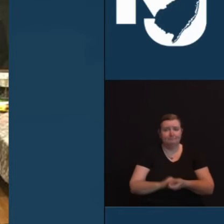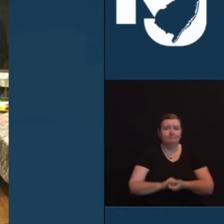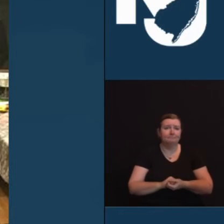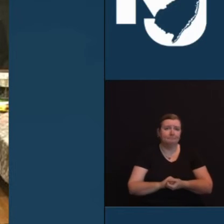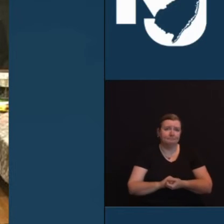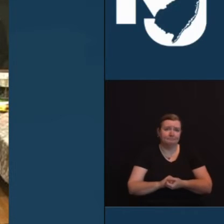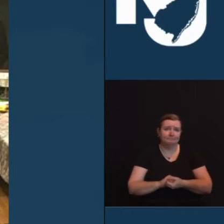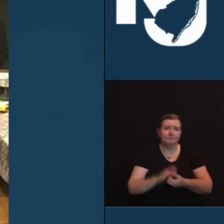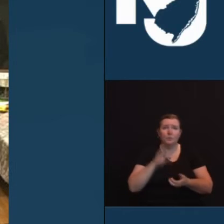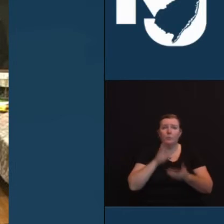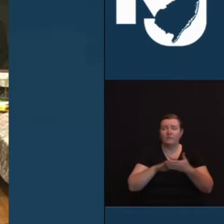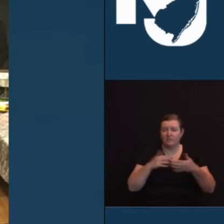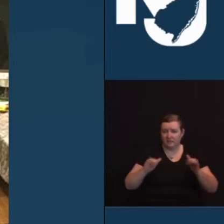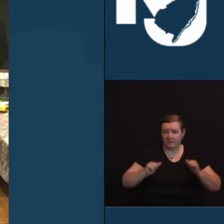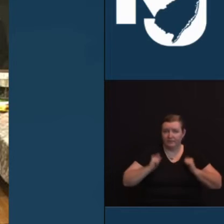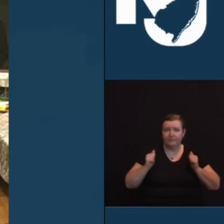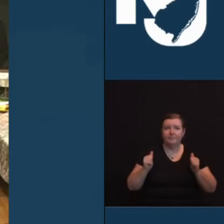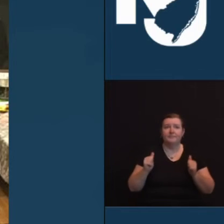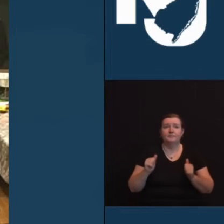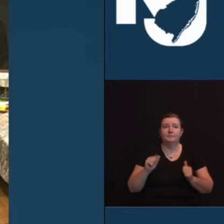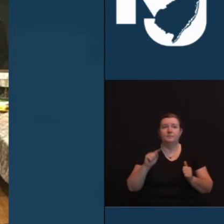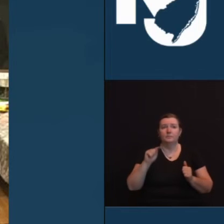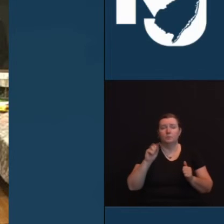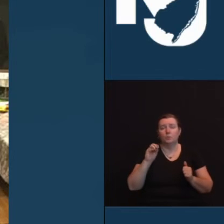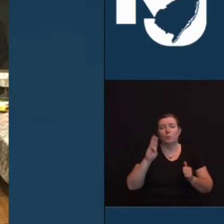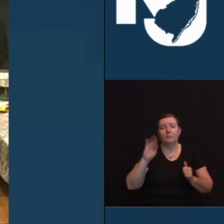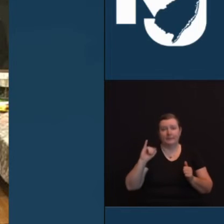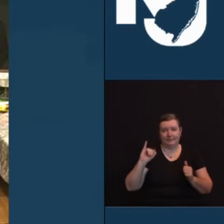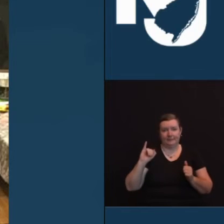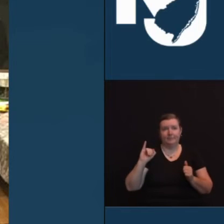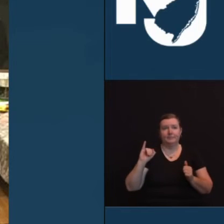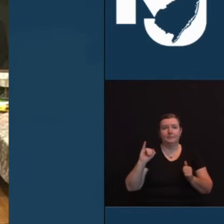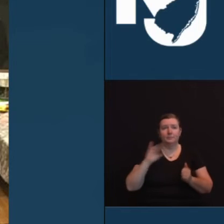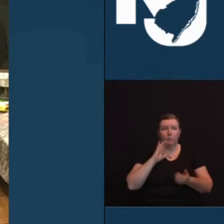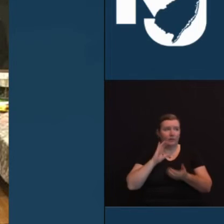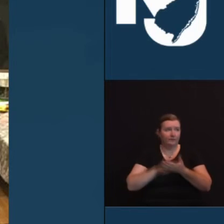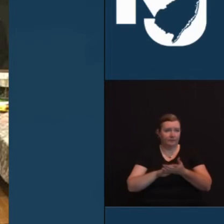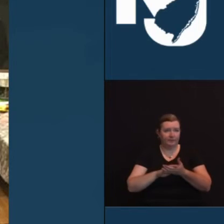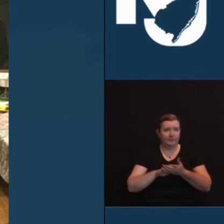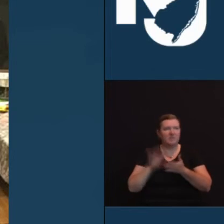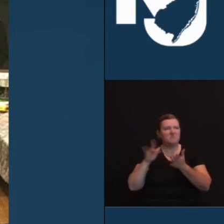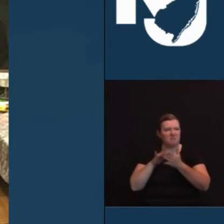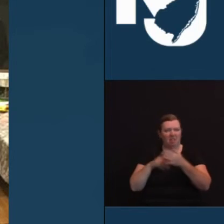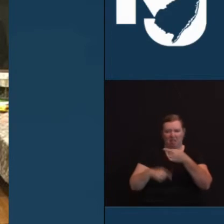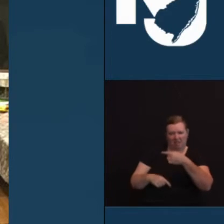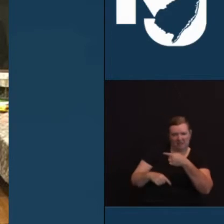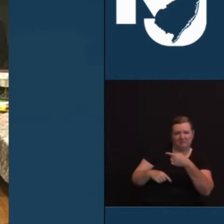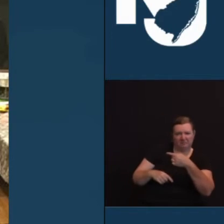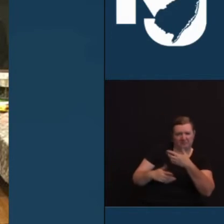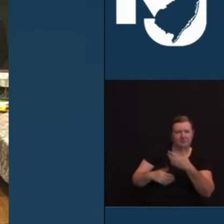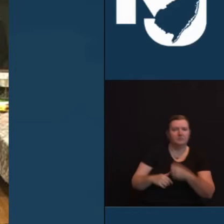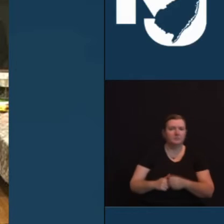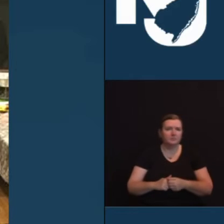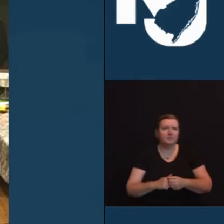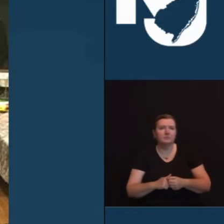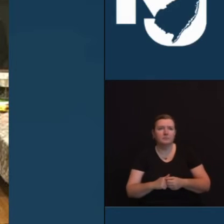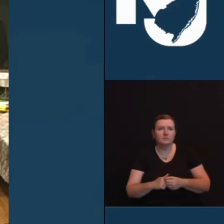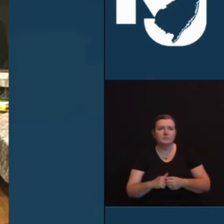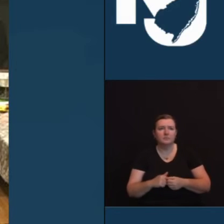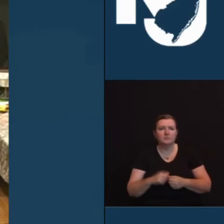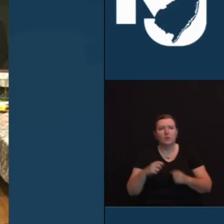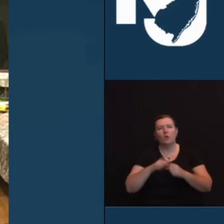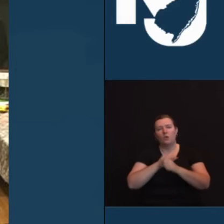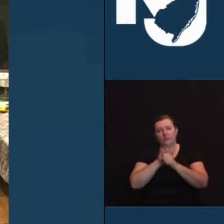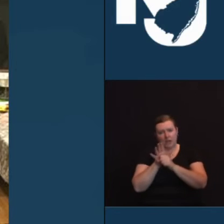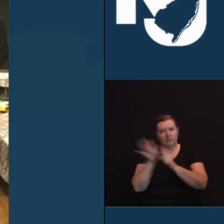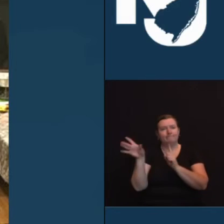wife, Toby, with whom I had the great honor of speaking, and that's Toby, I think, dead center in that picture. She was also, by the way, COVID positive. She's doing better, but